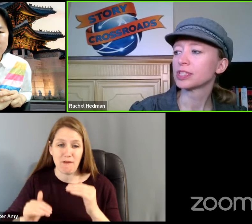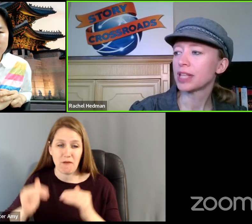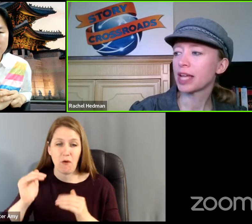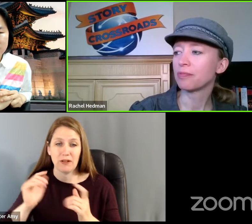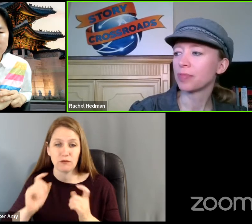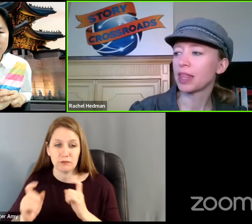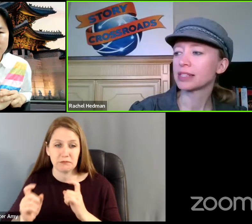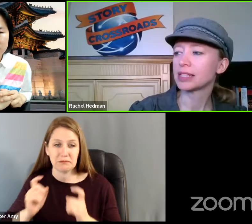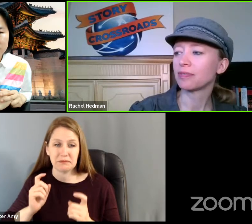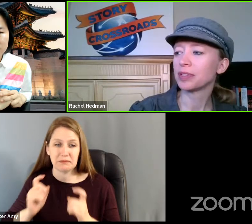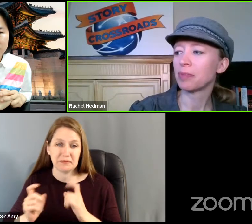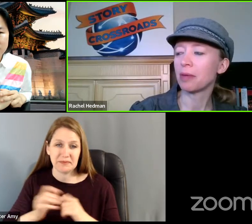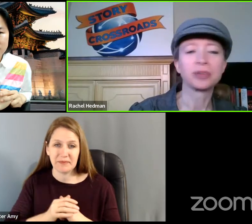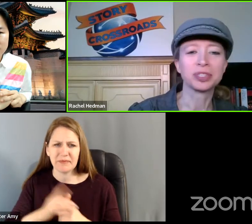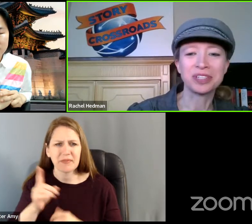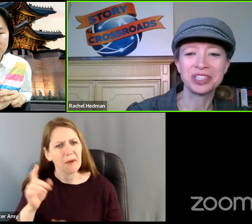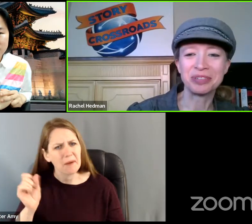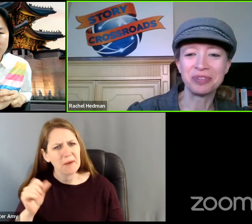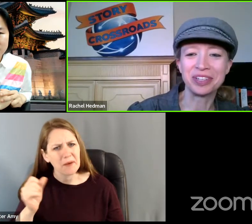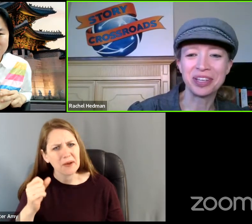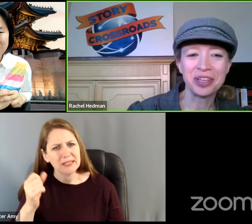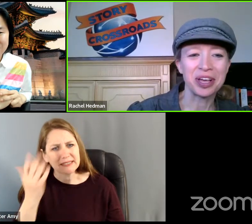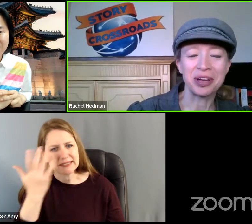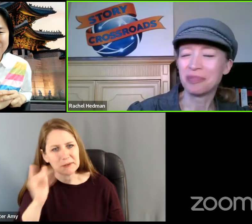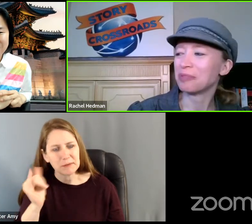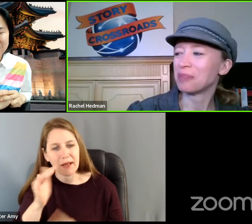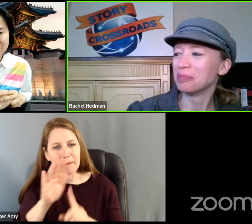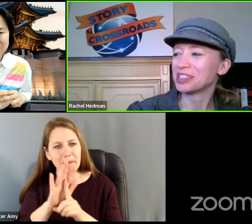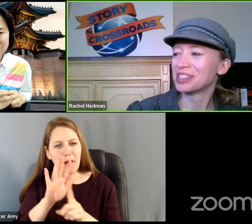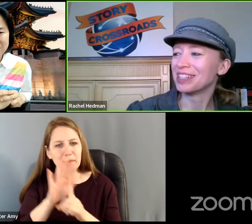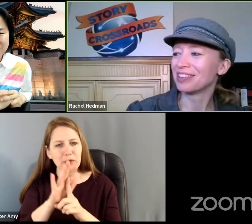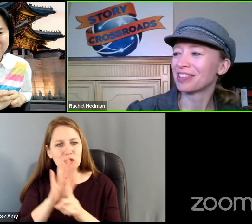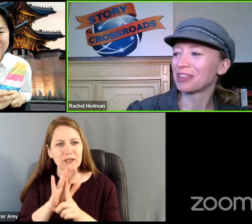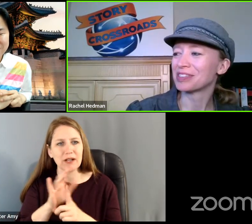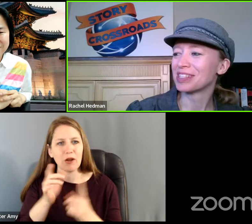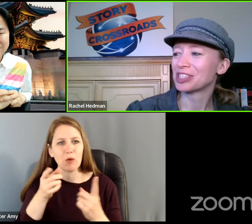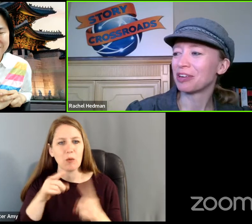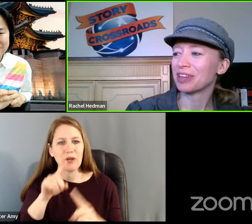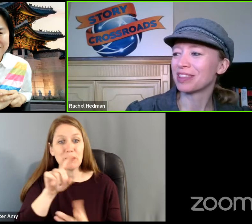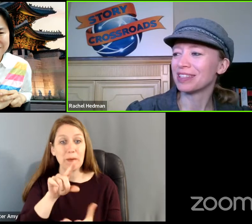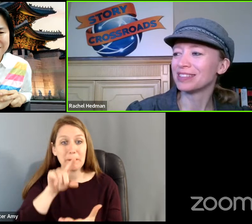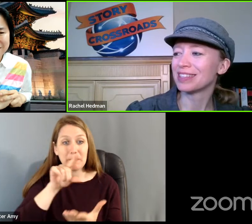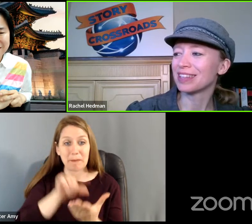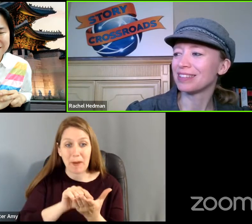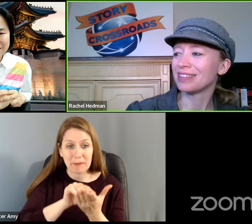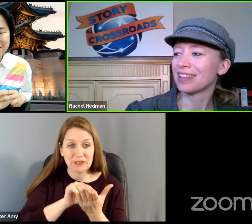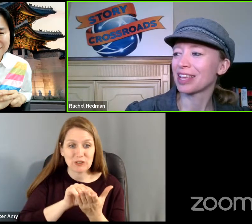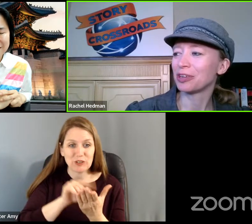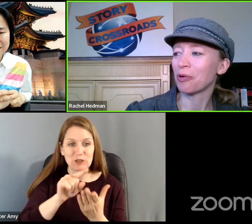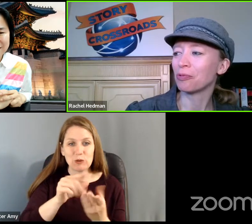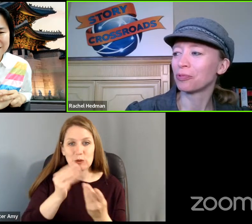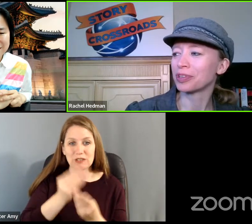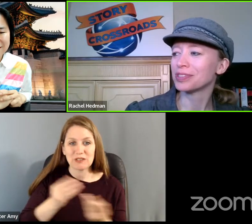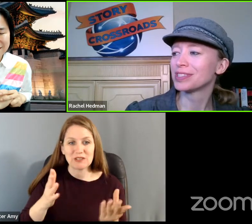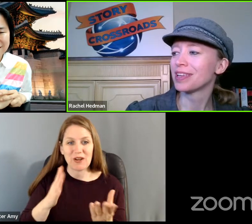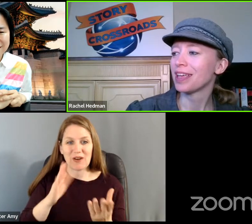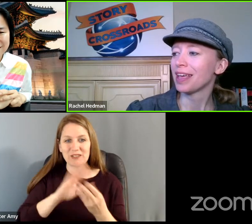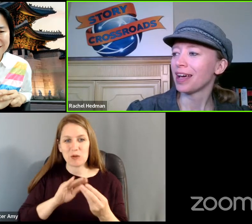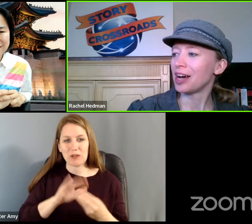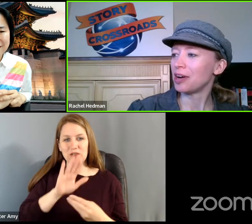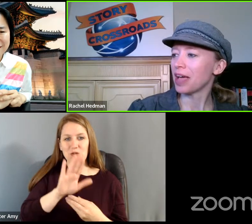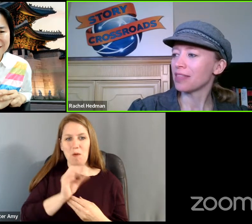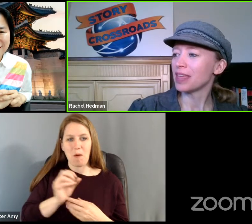So it looks like that's definitely popular, especially when you're publishing, you're sharing things in your own